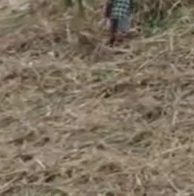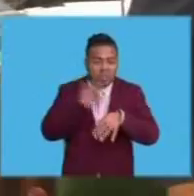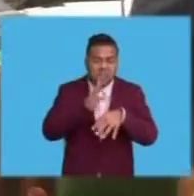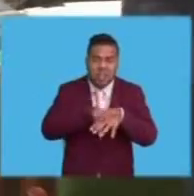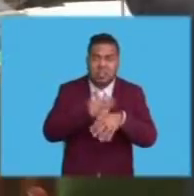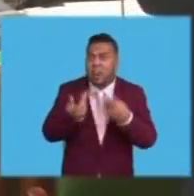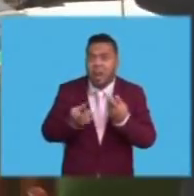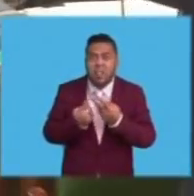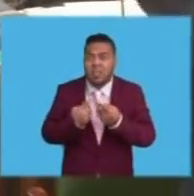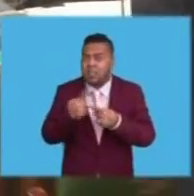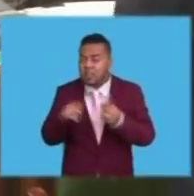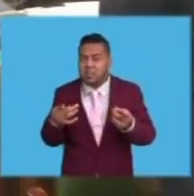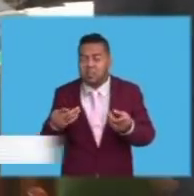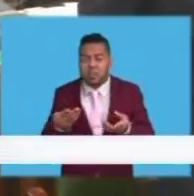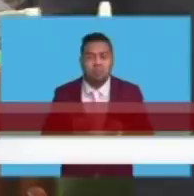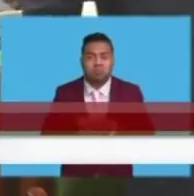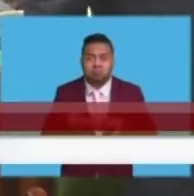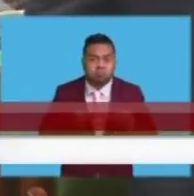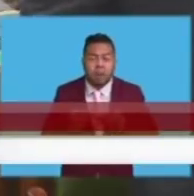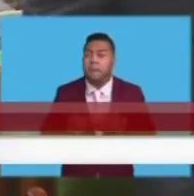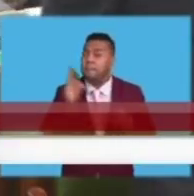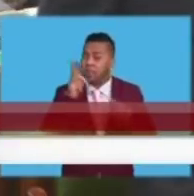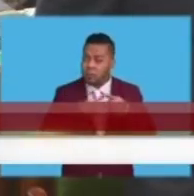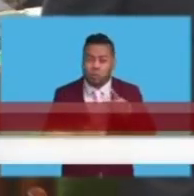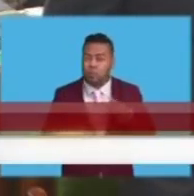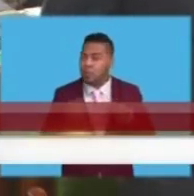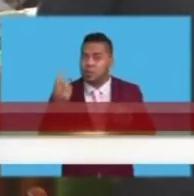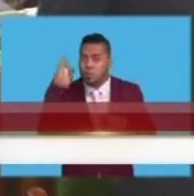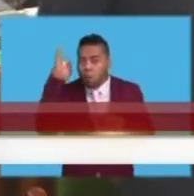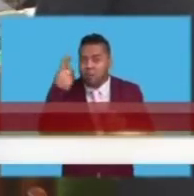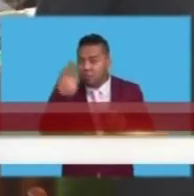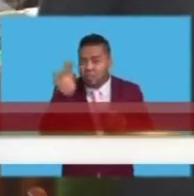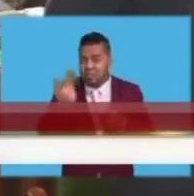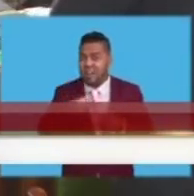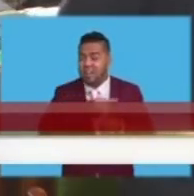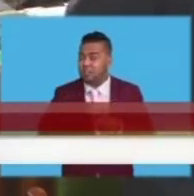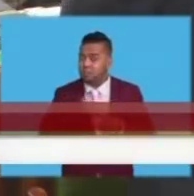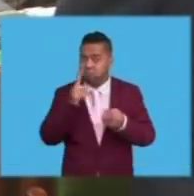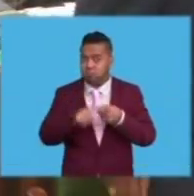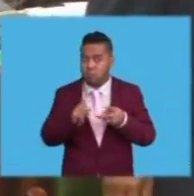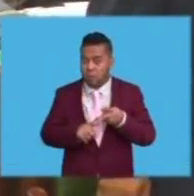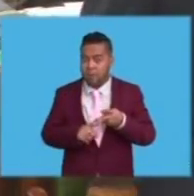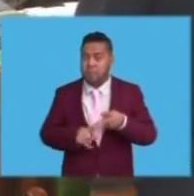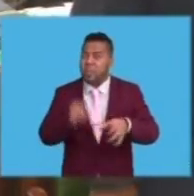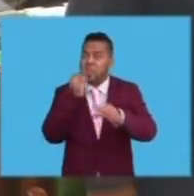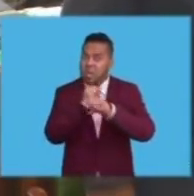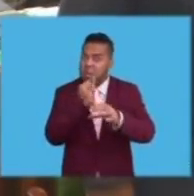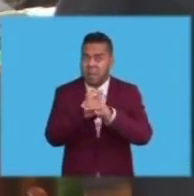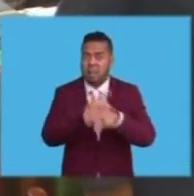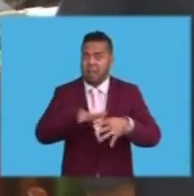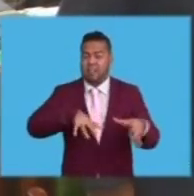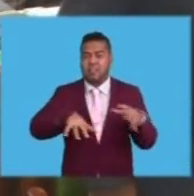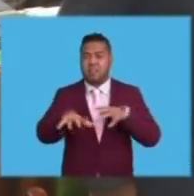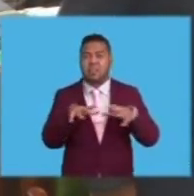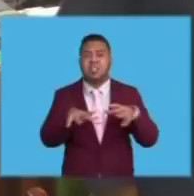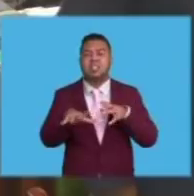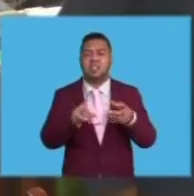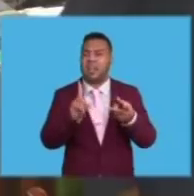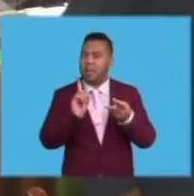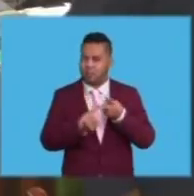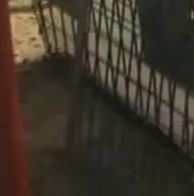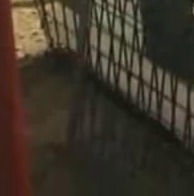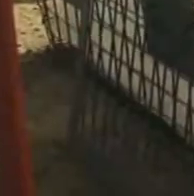crops. But two that's really worrying us the most is on criminal activities, Madam Speaker, and the other one is on